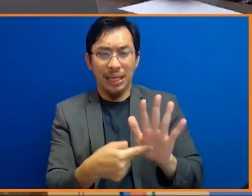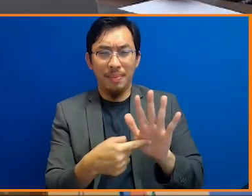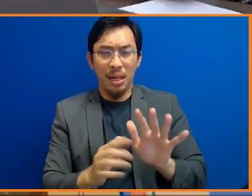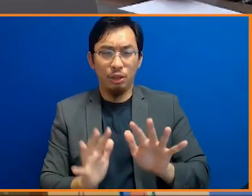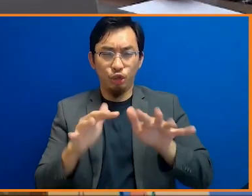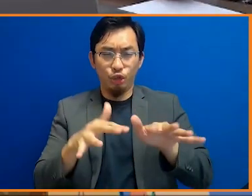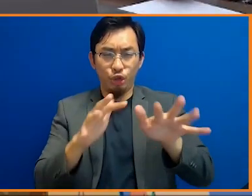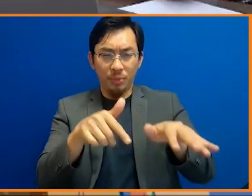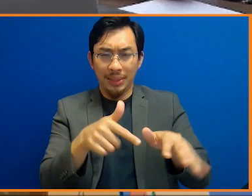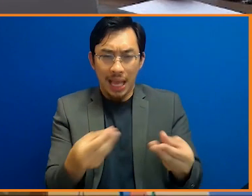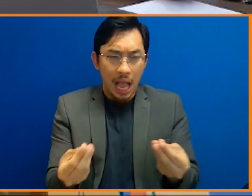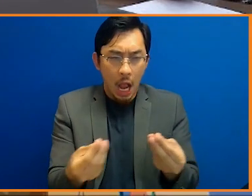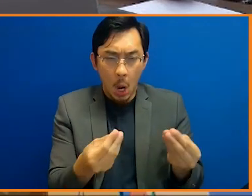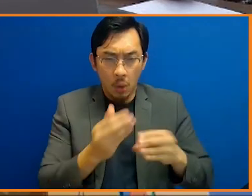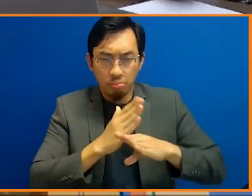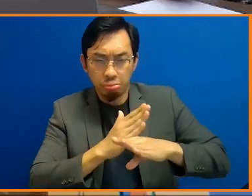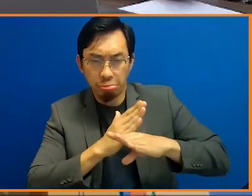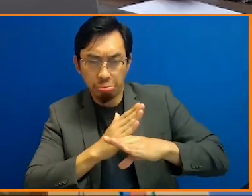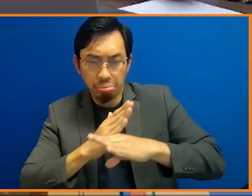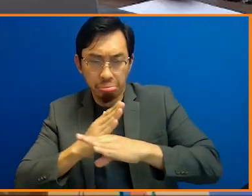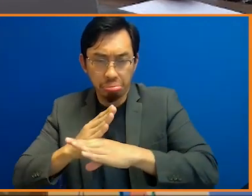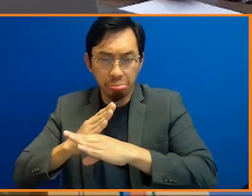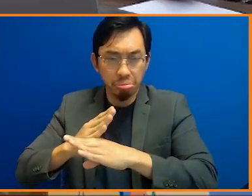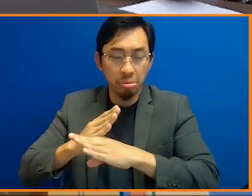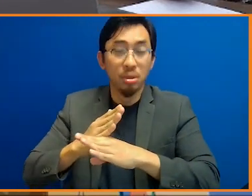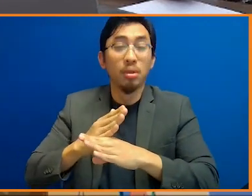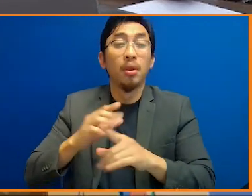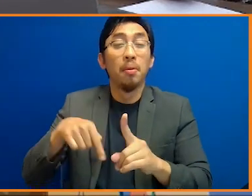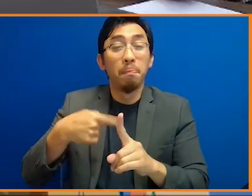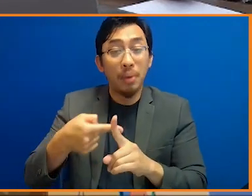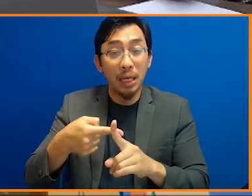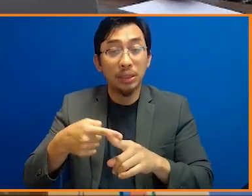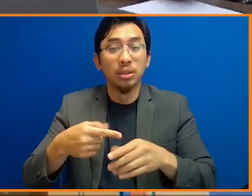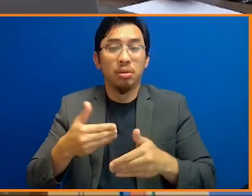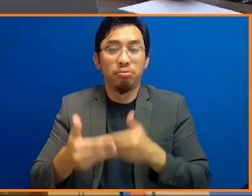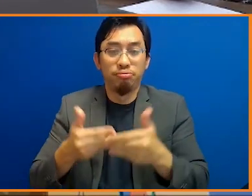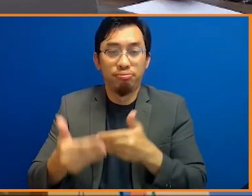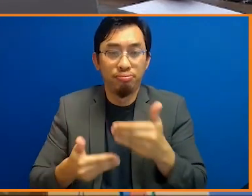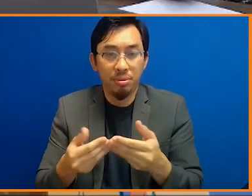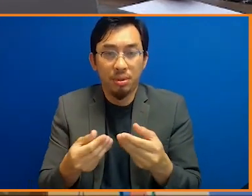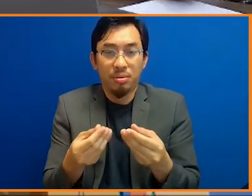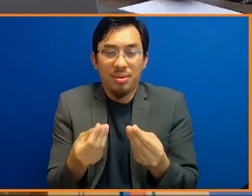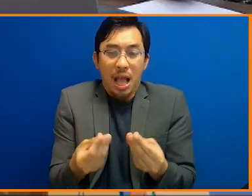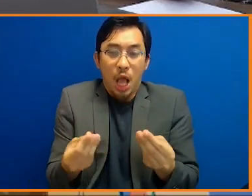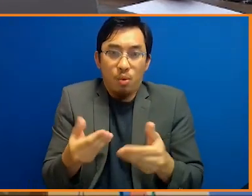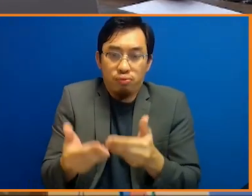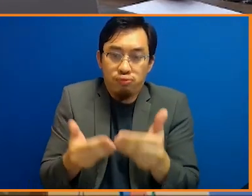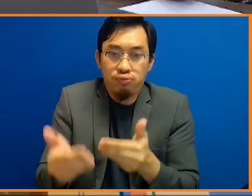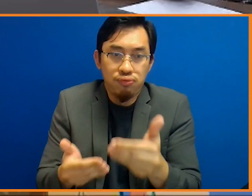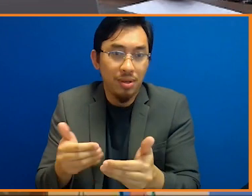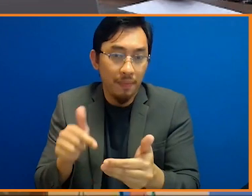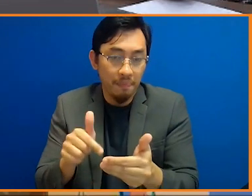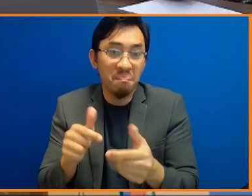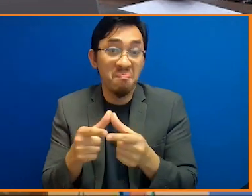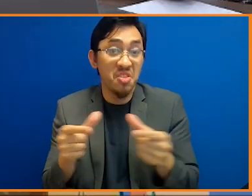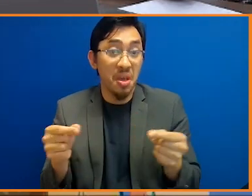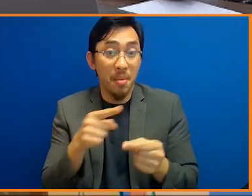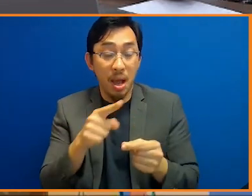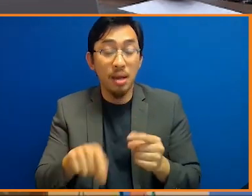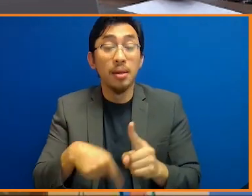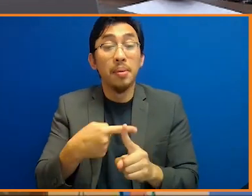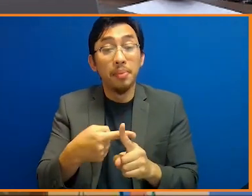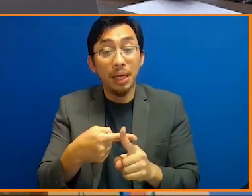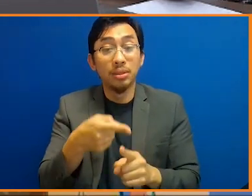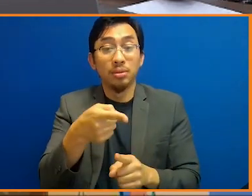are many examples of tsunami mitigation efforts that has been implemented, especially in